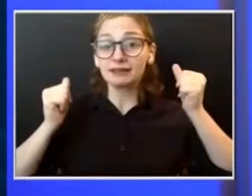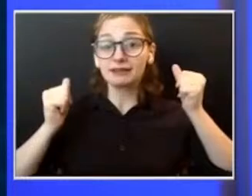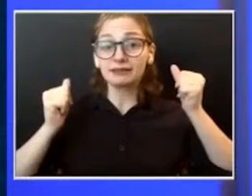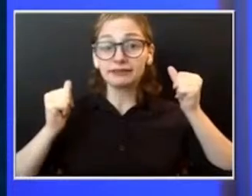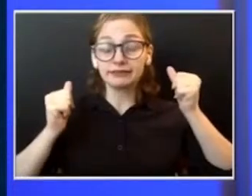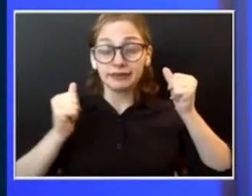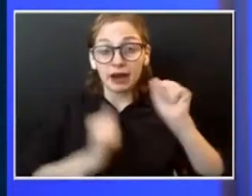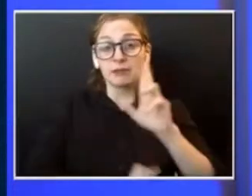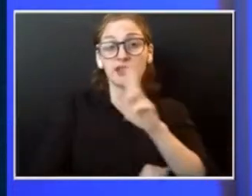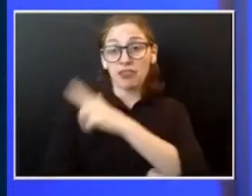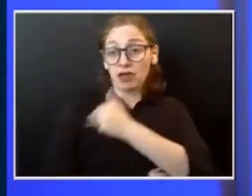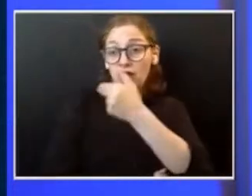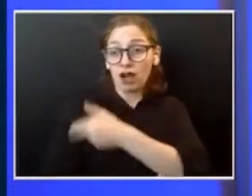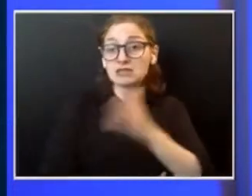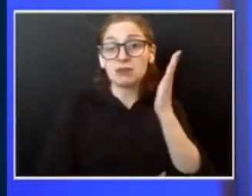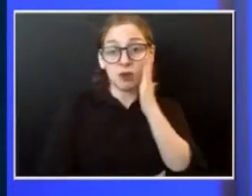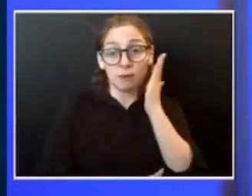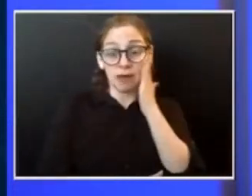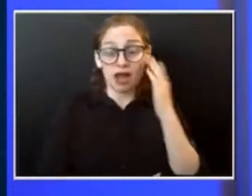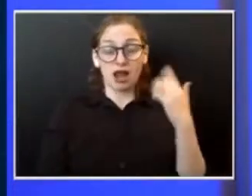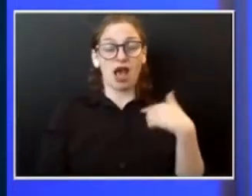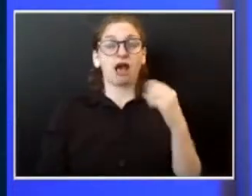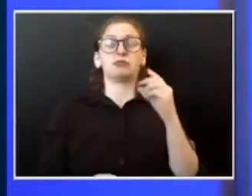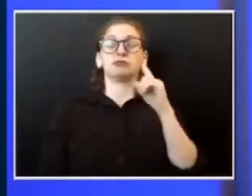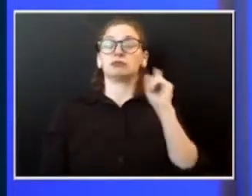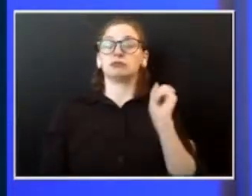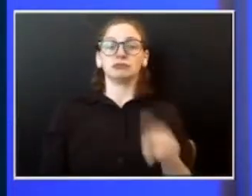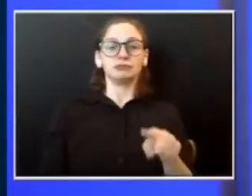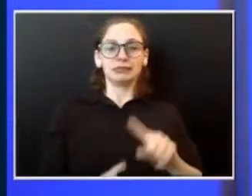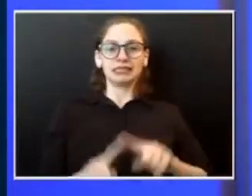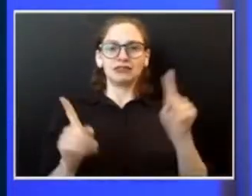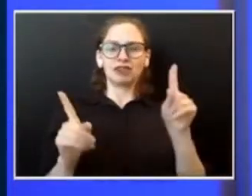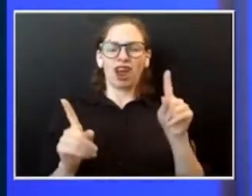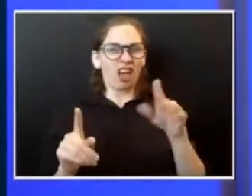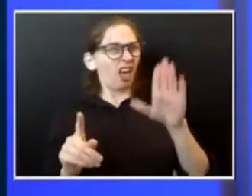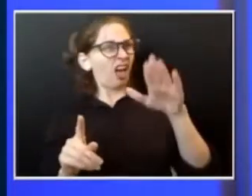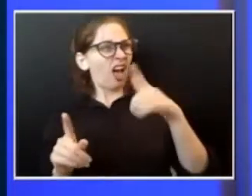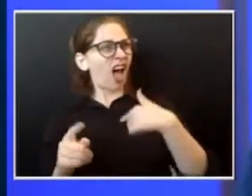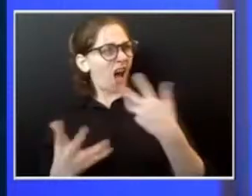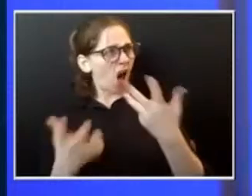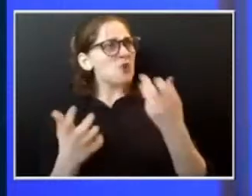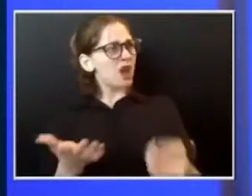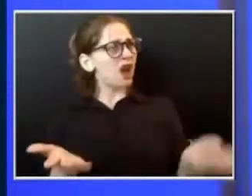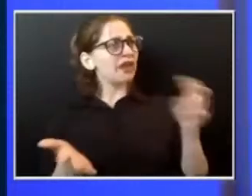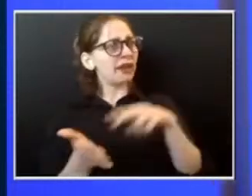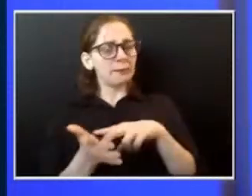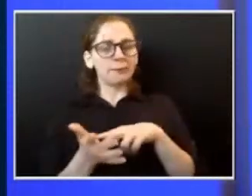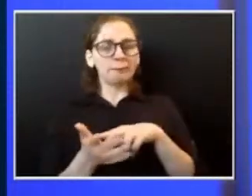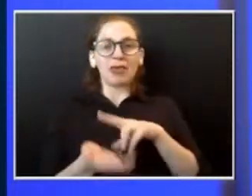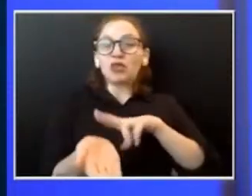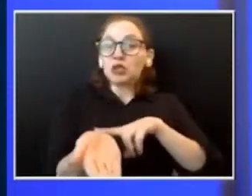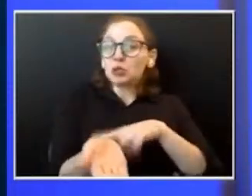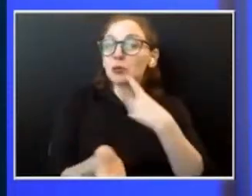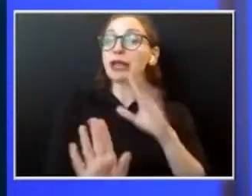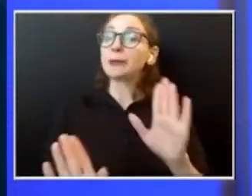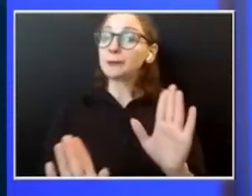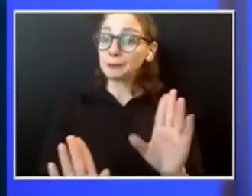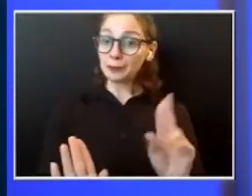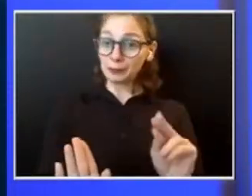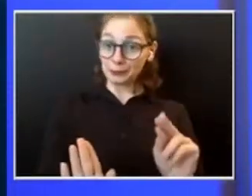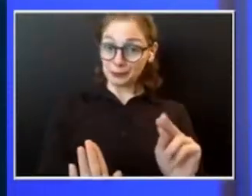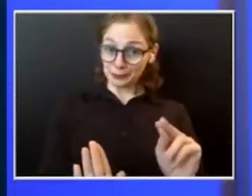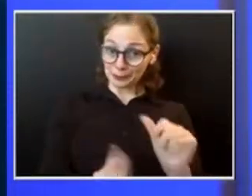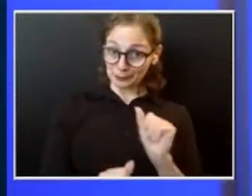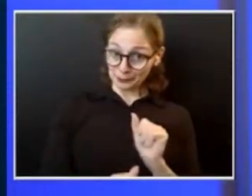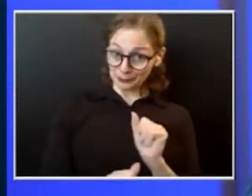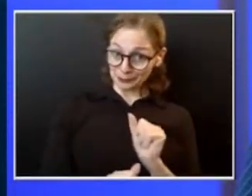I could tell the difference. It was like, I'm wanting to get out of bed, and the nurses were going, no. You got to move a little slower